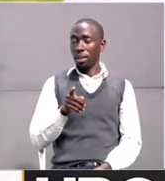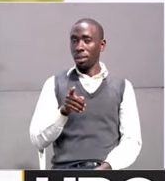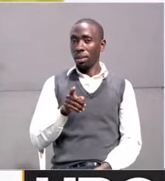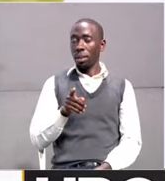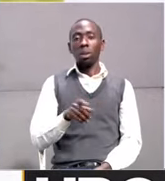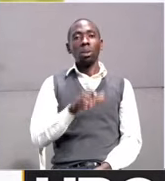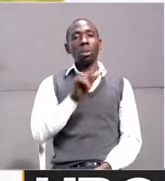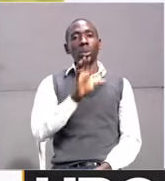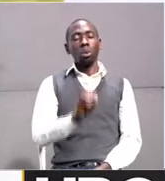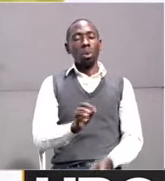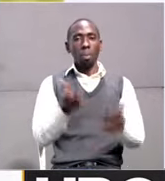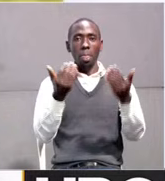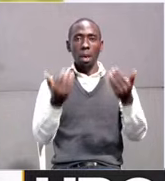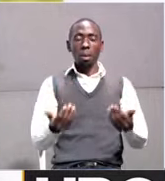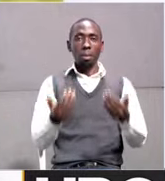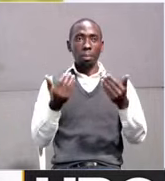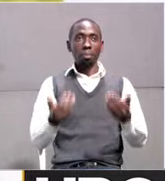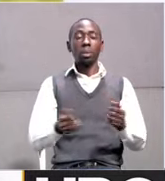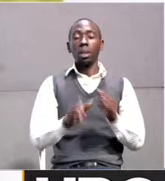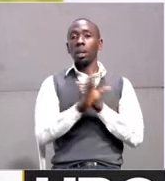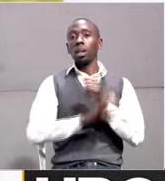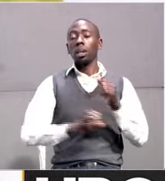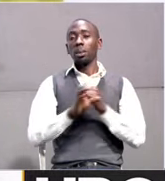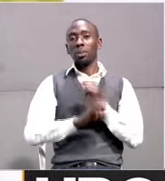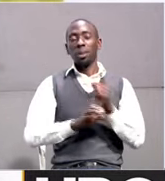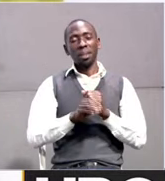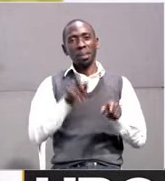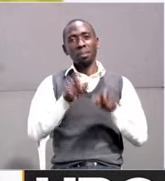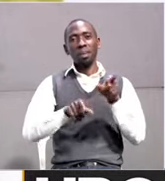So therefore, countrymen,